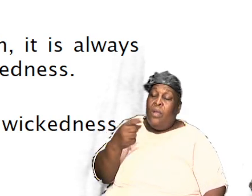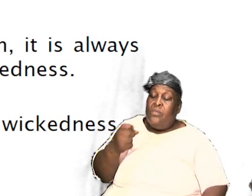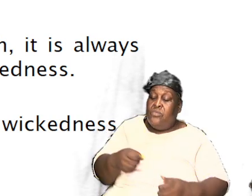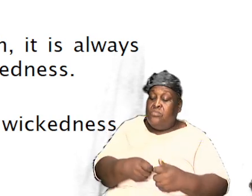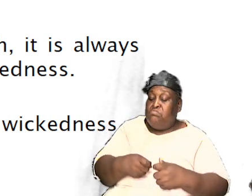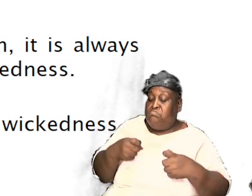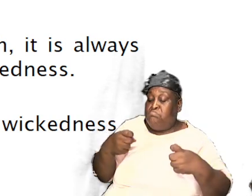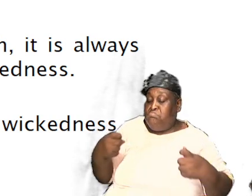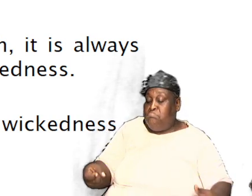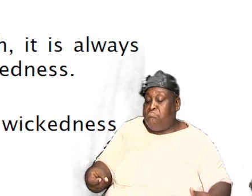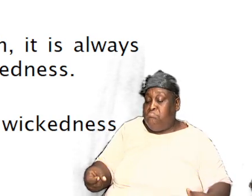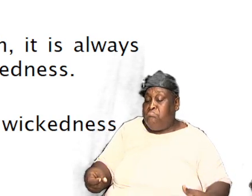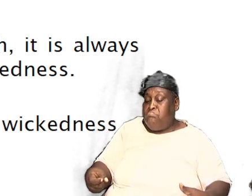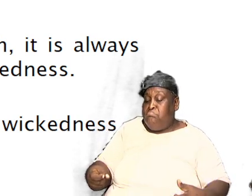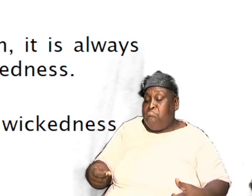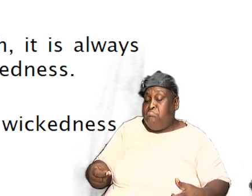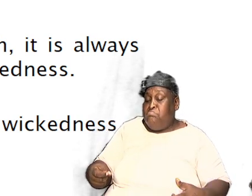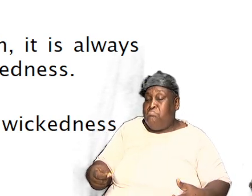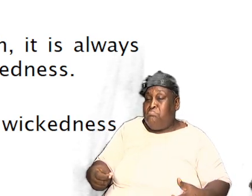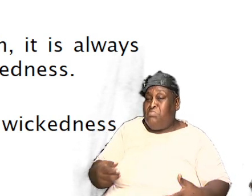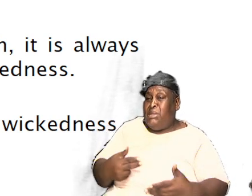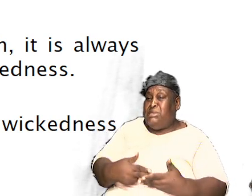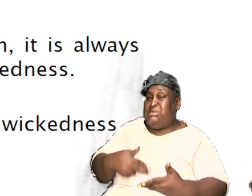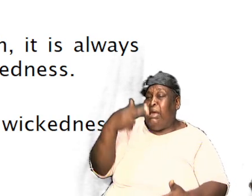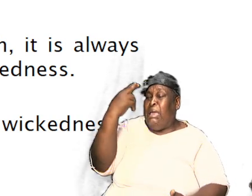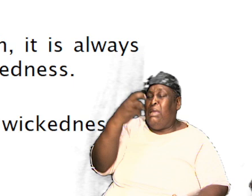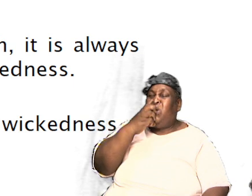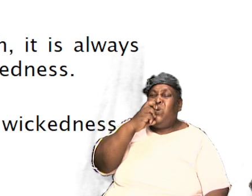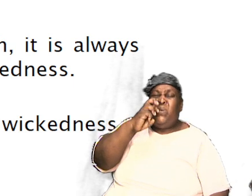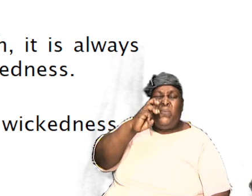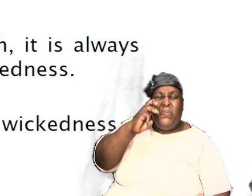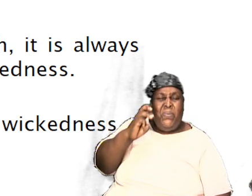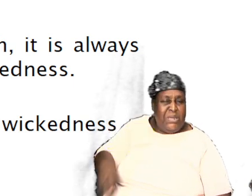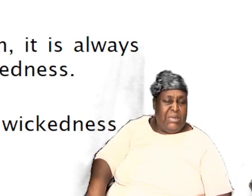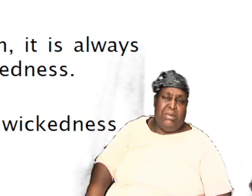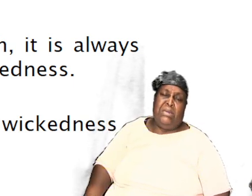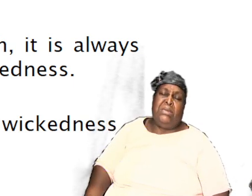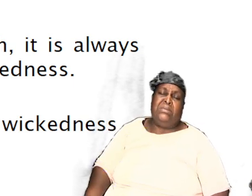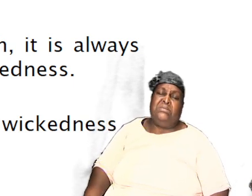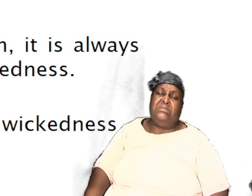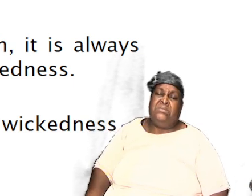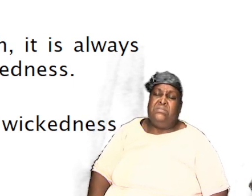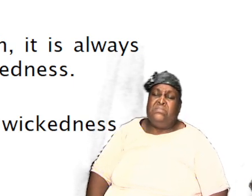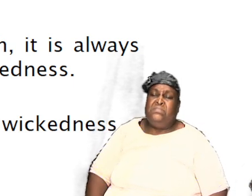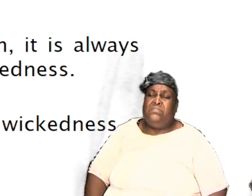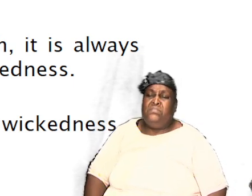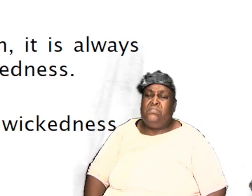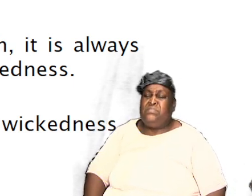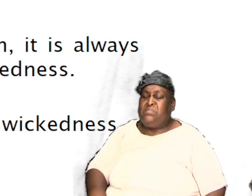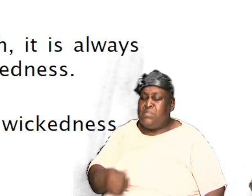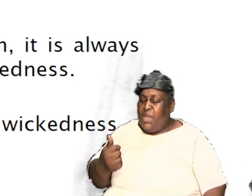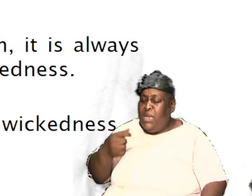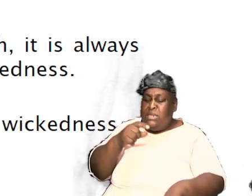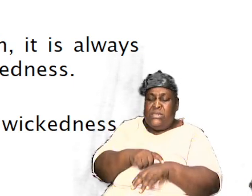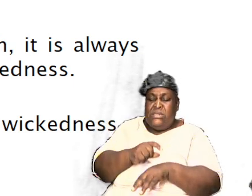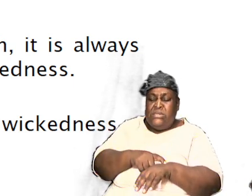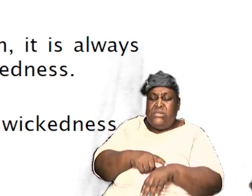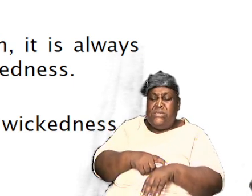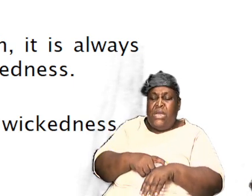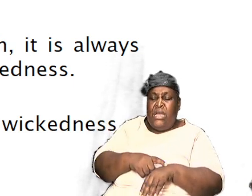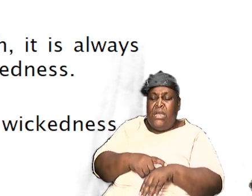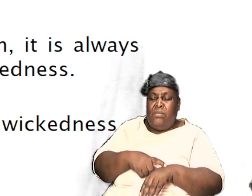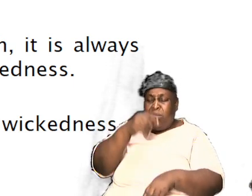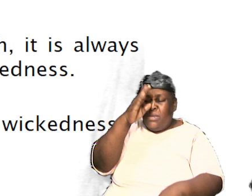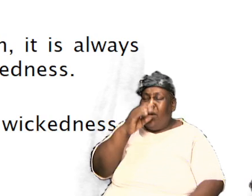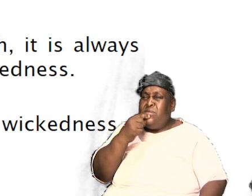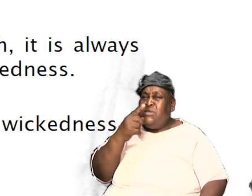at its height of wickedness. It always when sin is at its highest point. Any time you hear God say, it